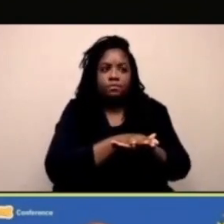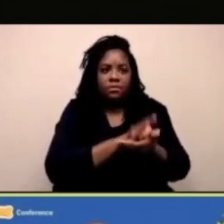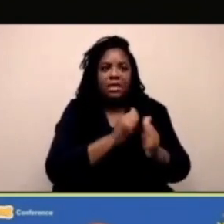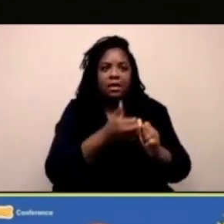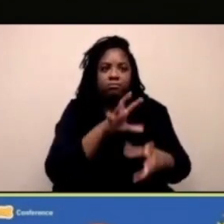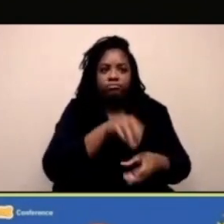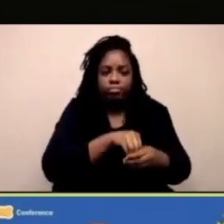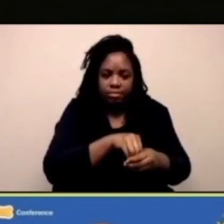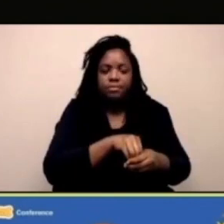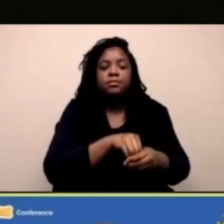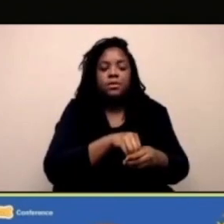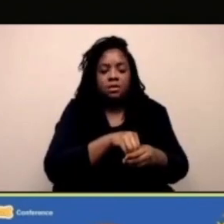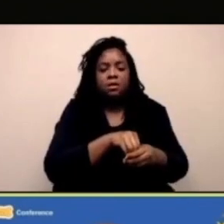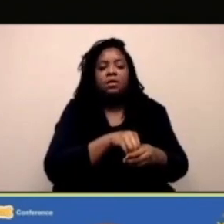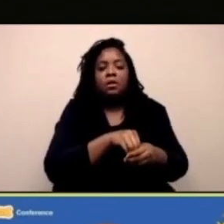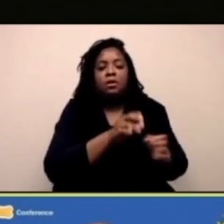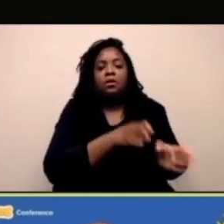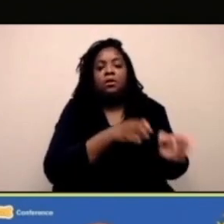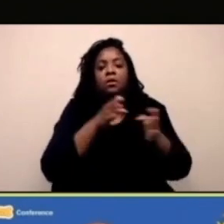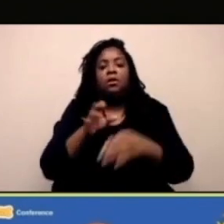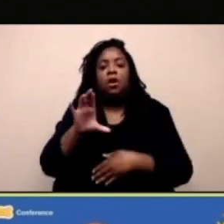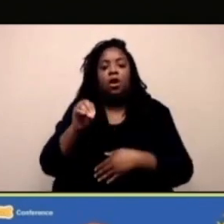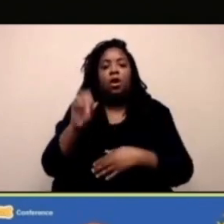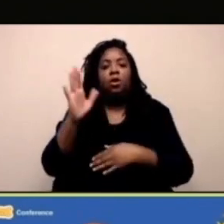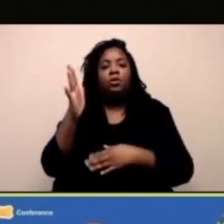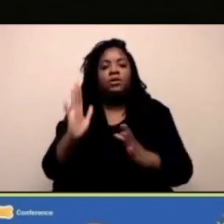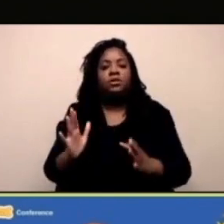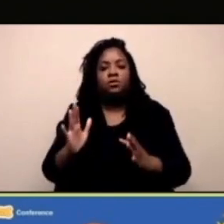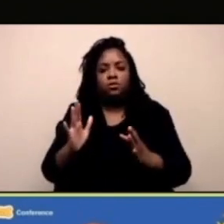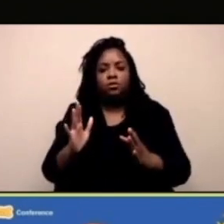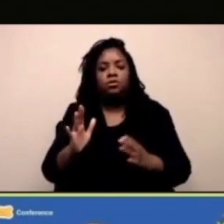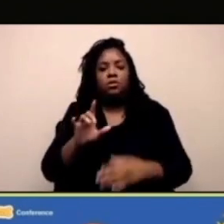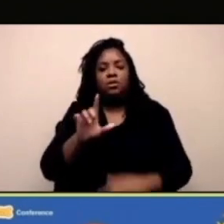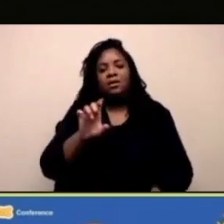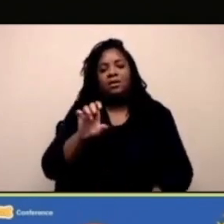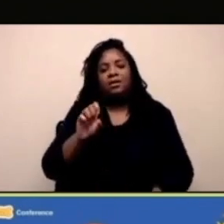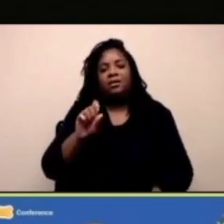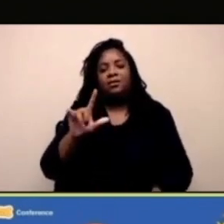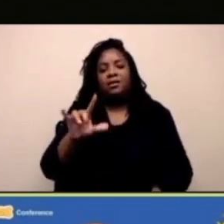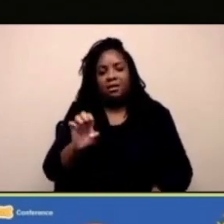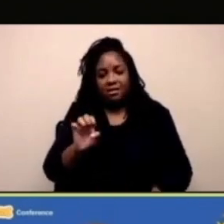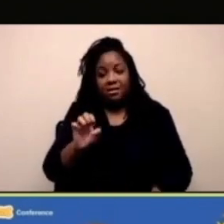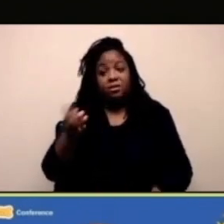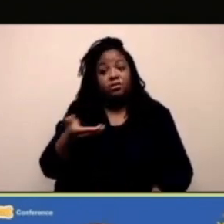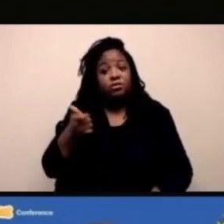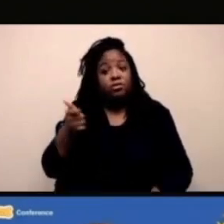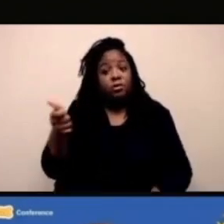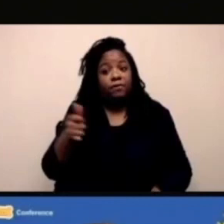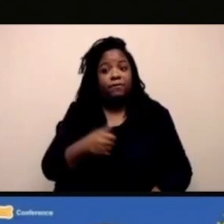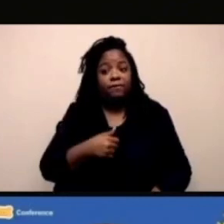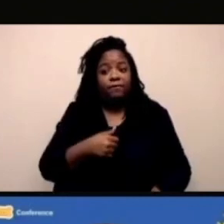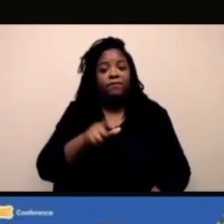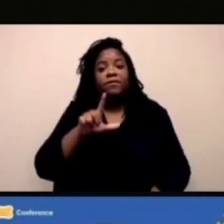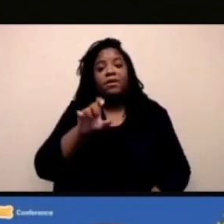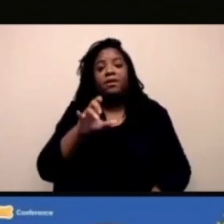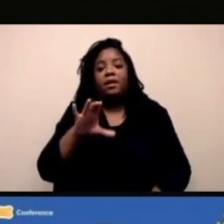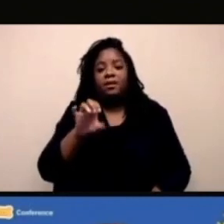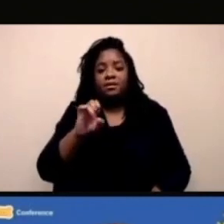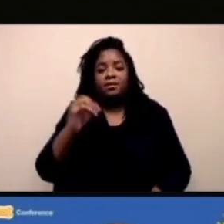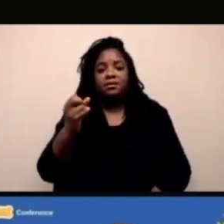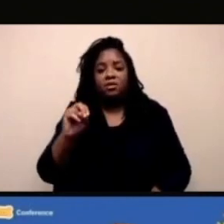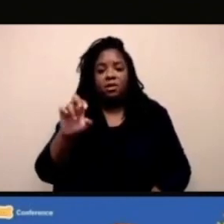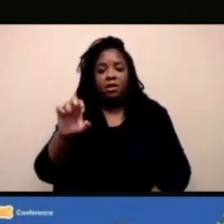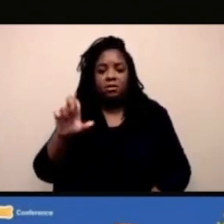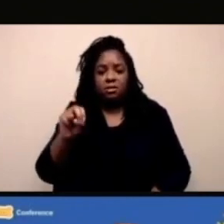implementation. And we have my co-presenter here, Leslie, if you want to introduce yourself. Leslie Johnson, and I